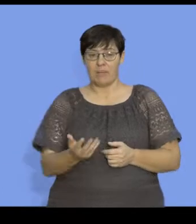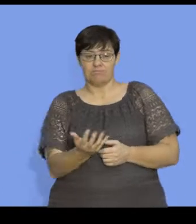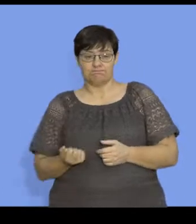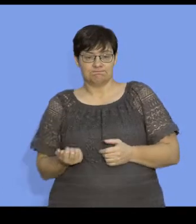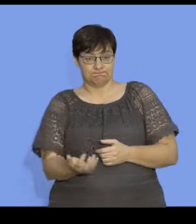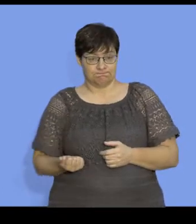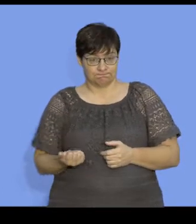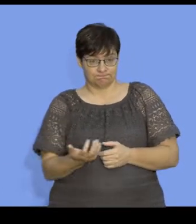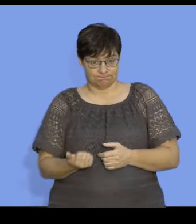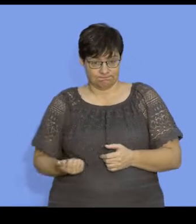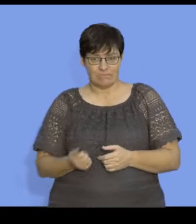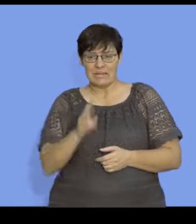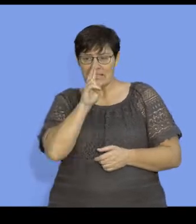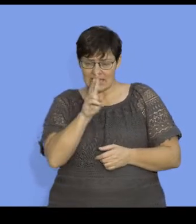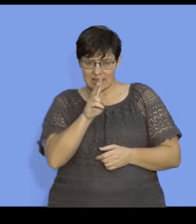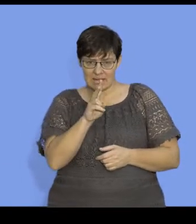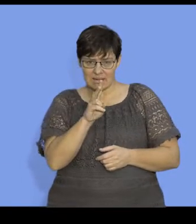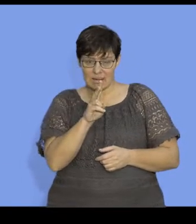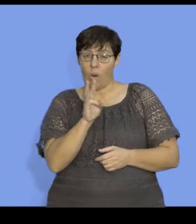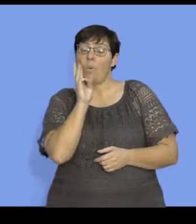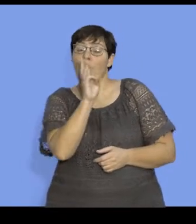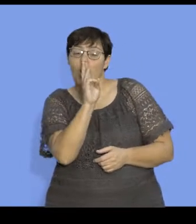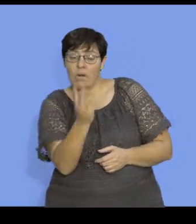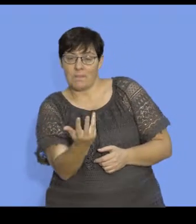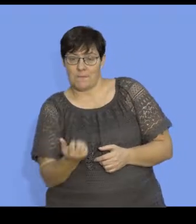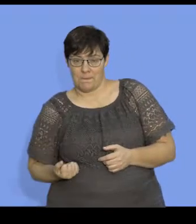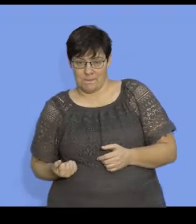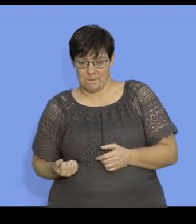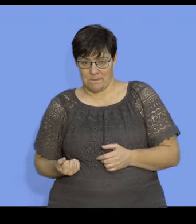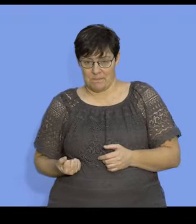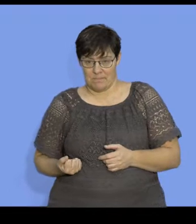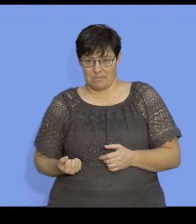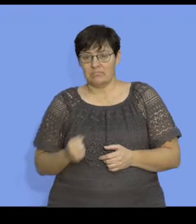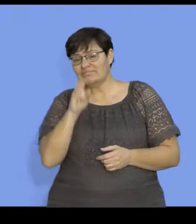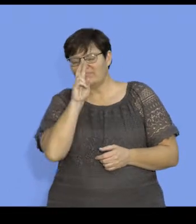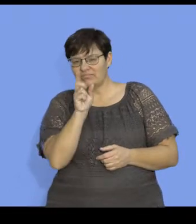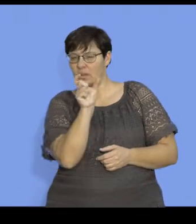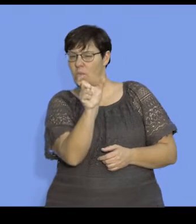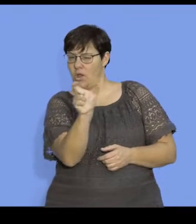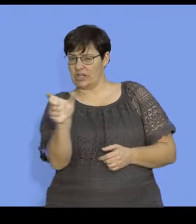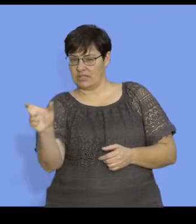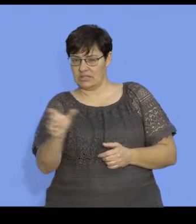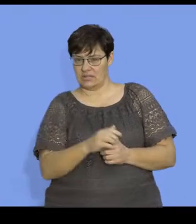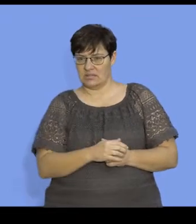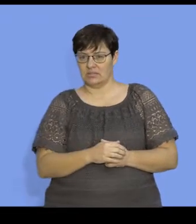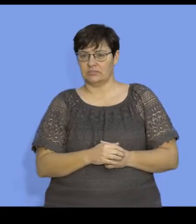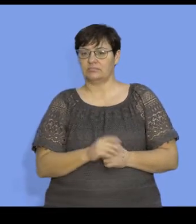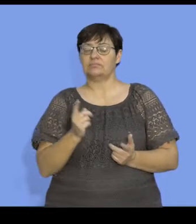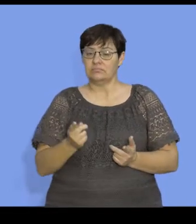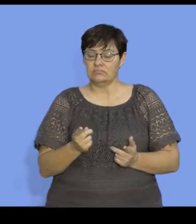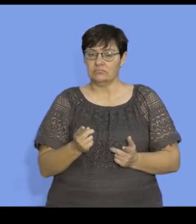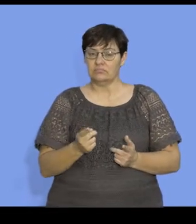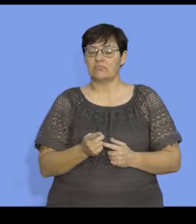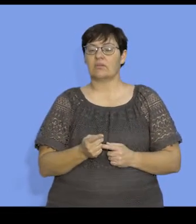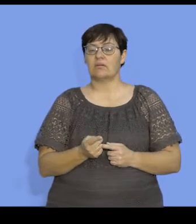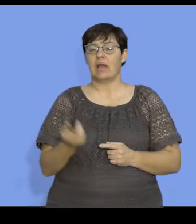earned. Watch the terminology here, people. Very important. Let's focus on that for a while. When we're talking